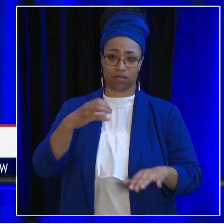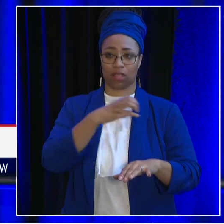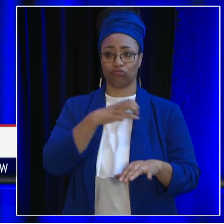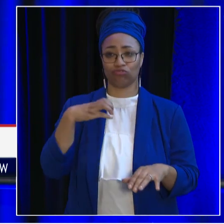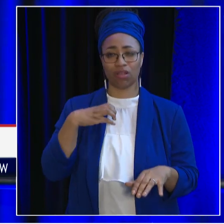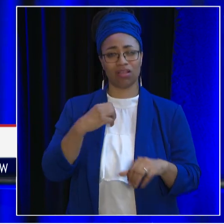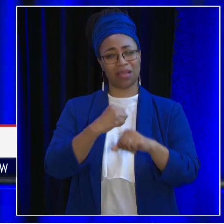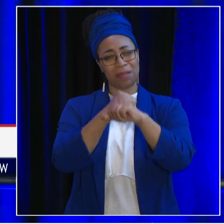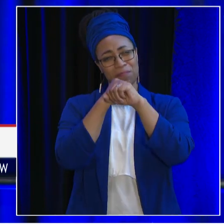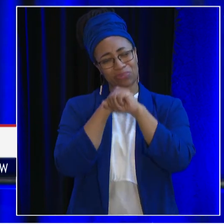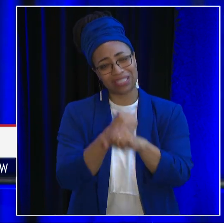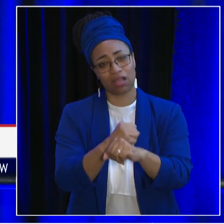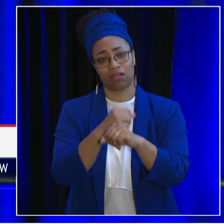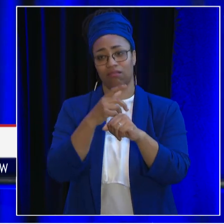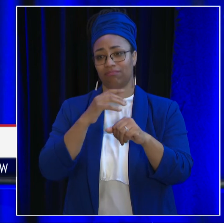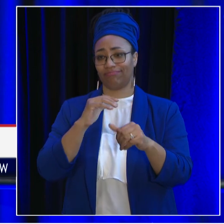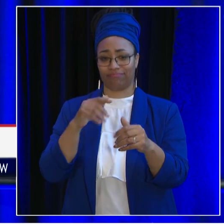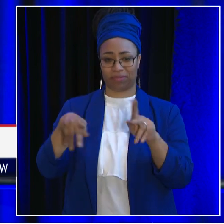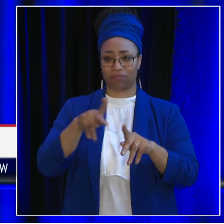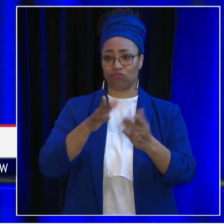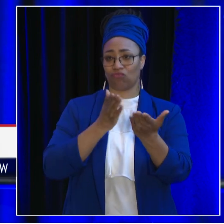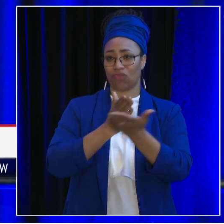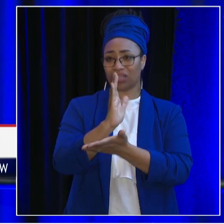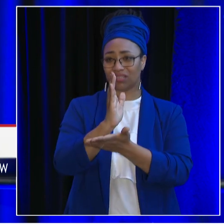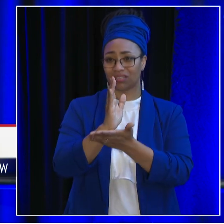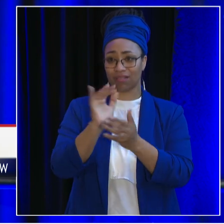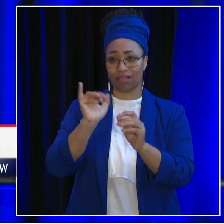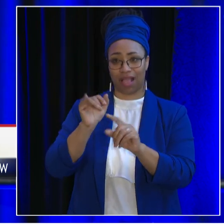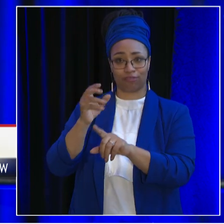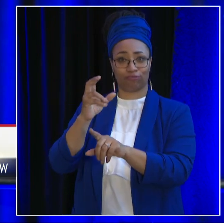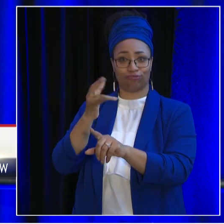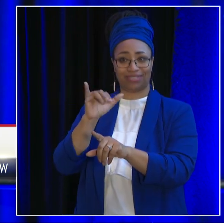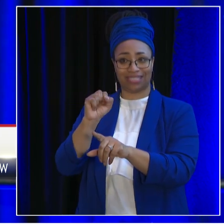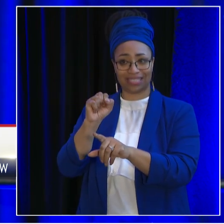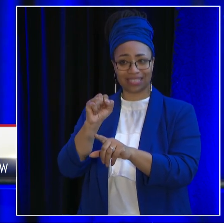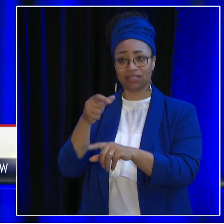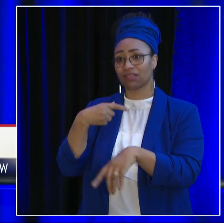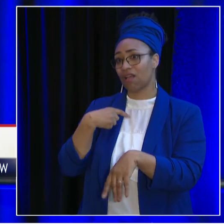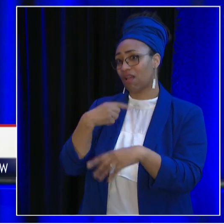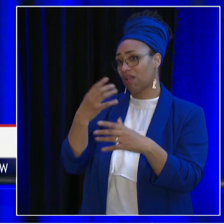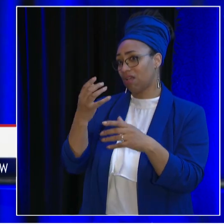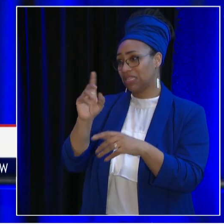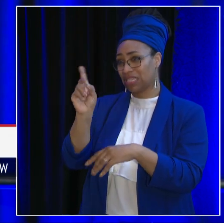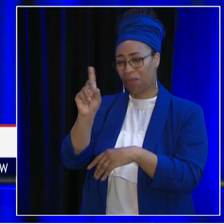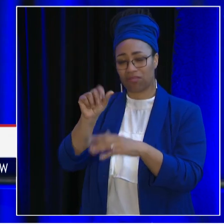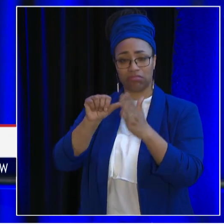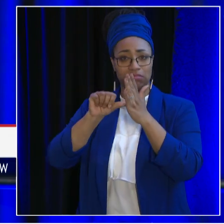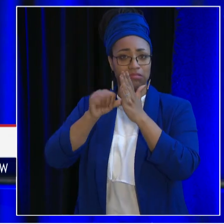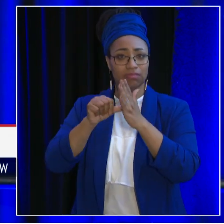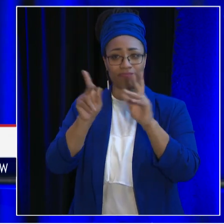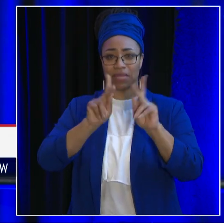vote for people like Chris, to ensure that we have democracy for all people.